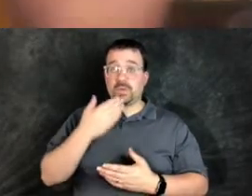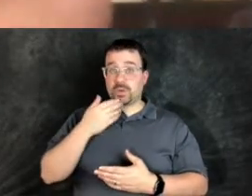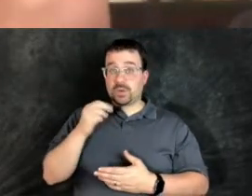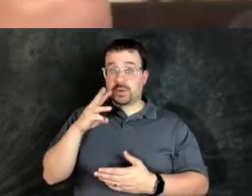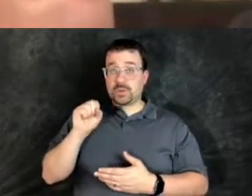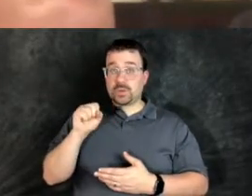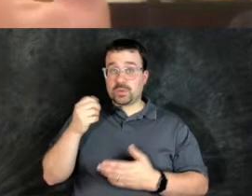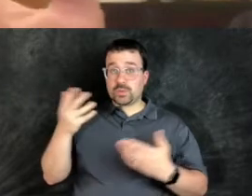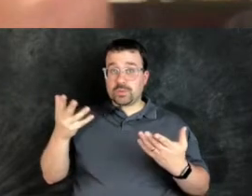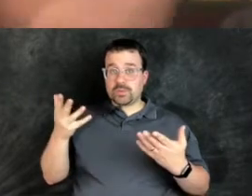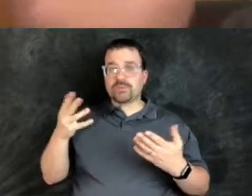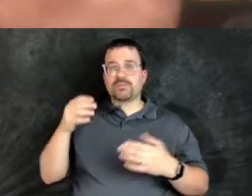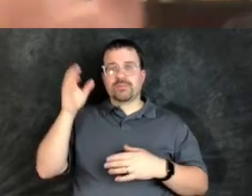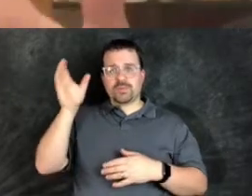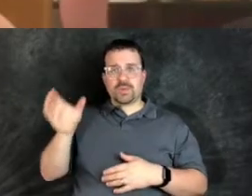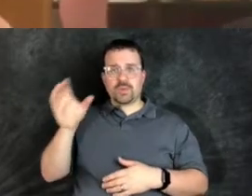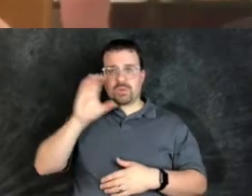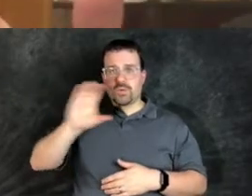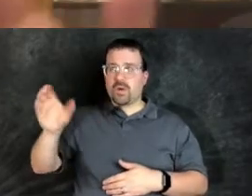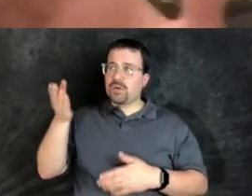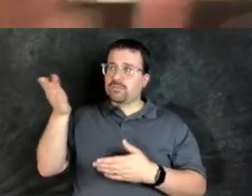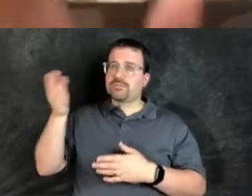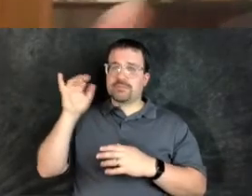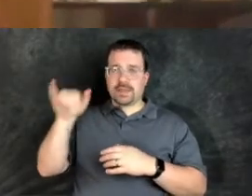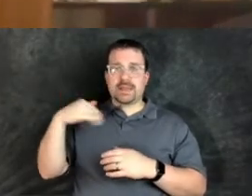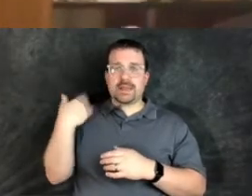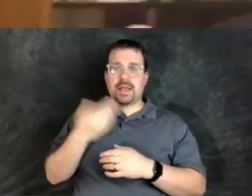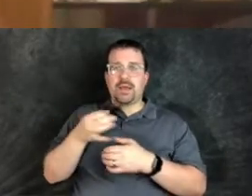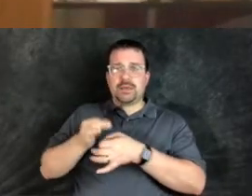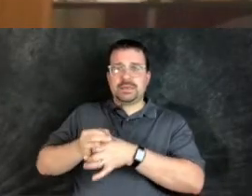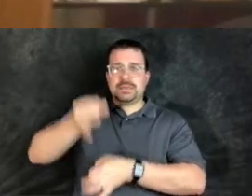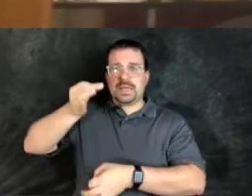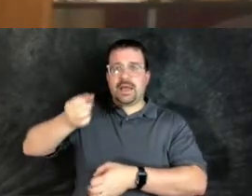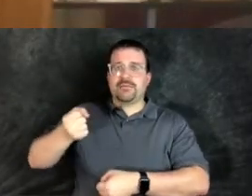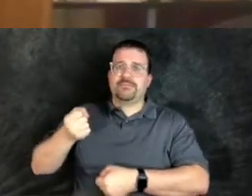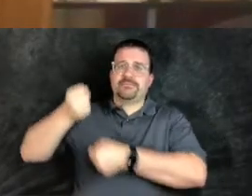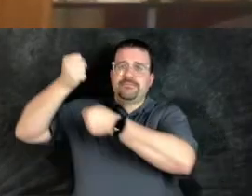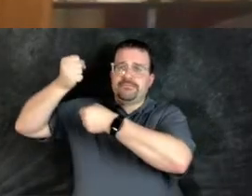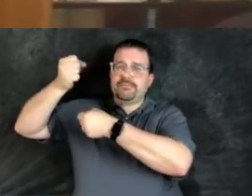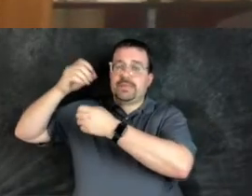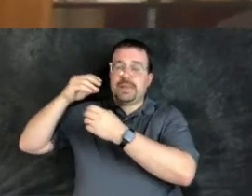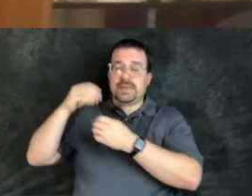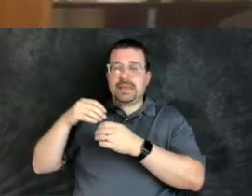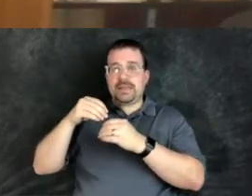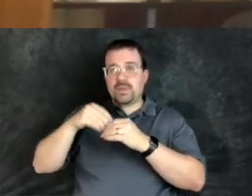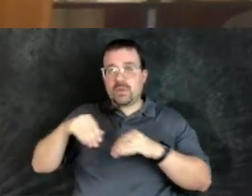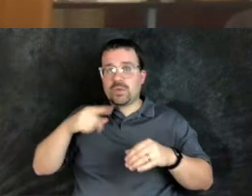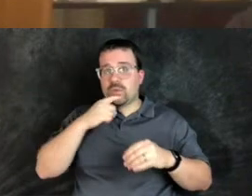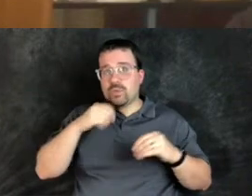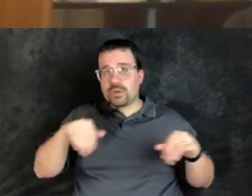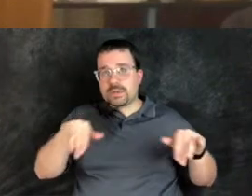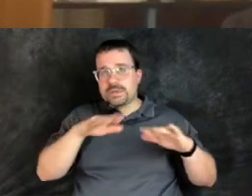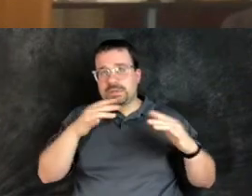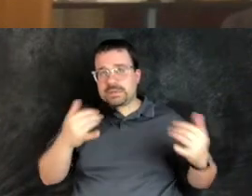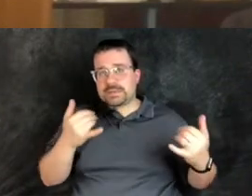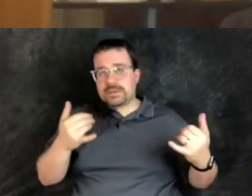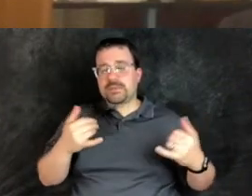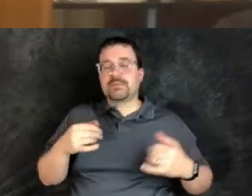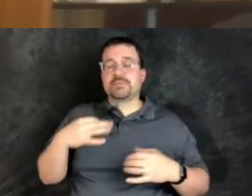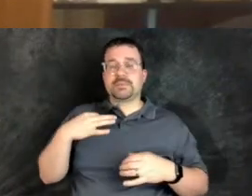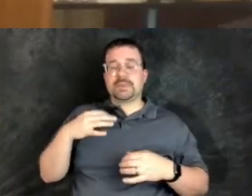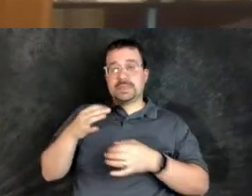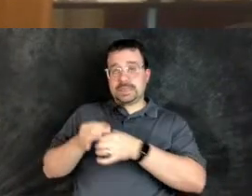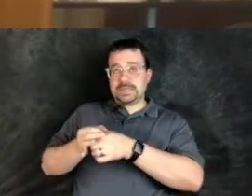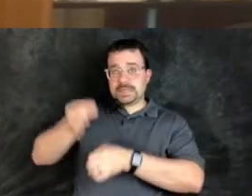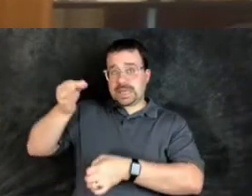that the cross is our staff, raised in the present wilderness. The staff in the Old Testament